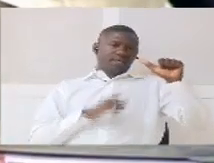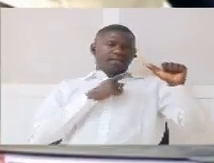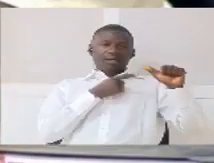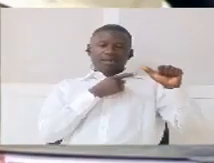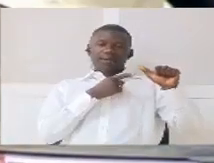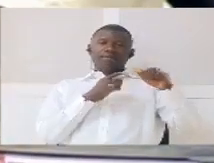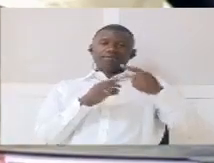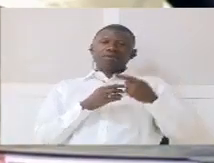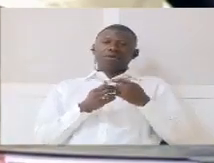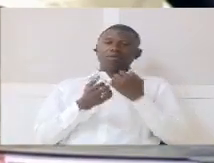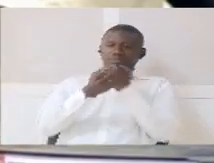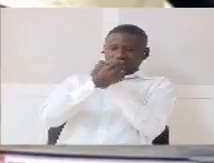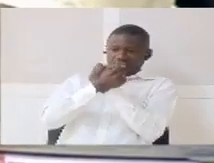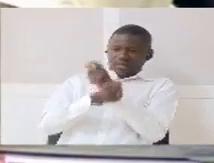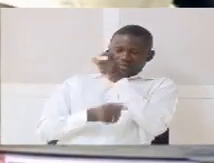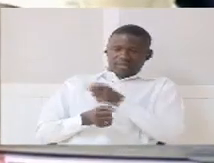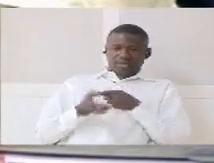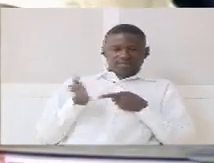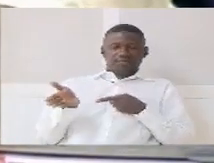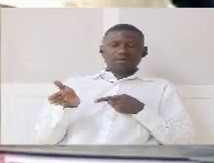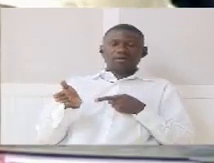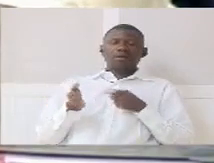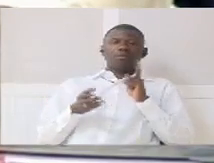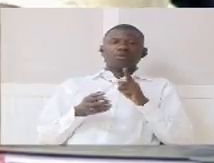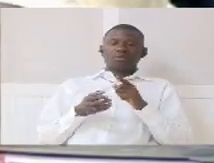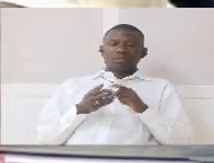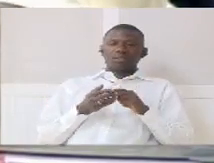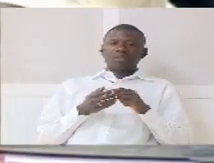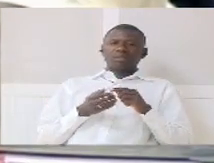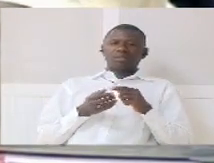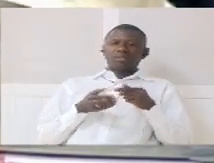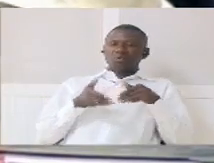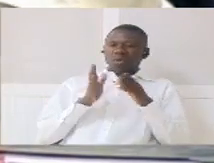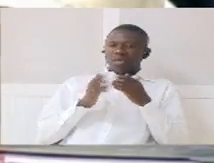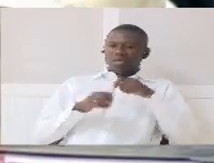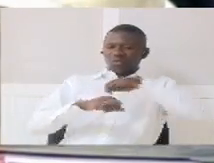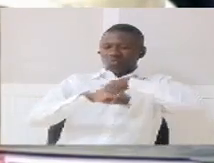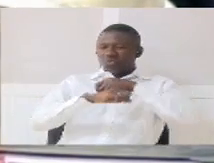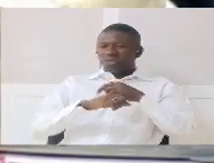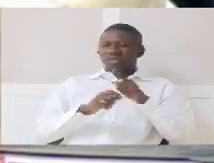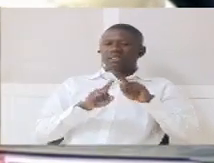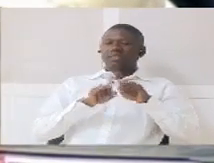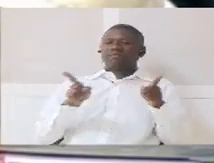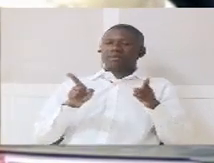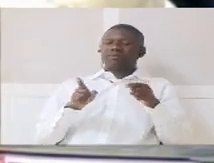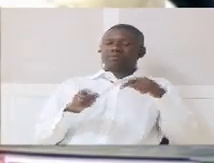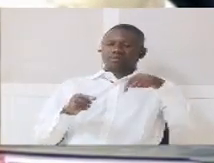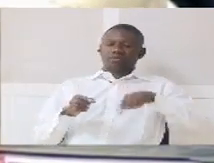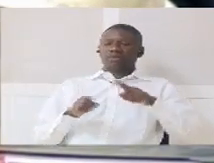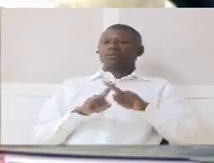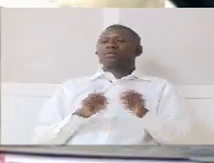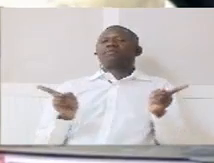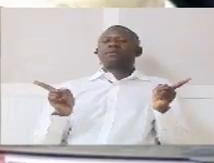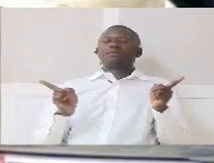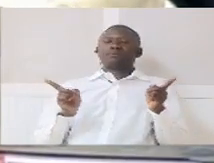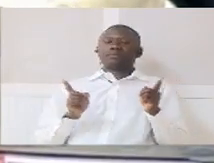ordinary prisoners. It's for the ordinary prisoners. But our quality is different from today's quality. But the quality